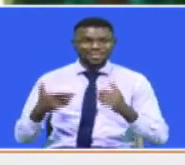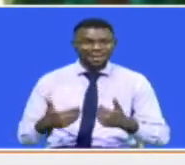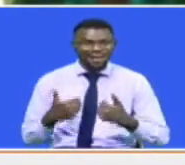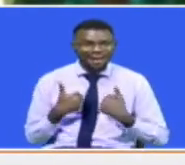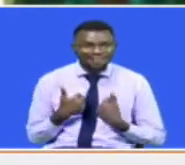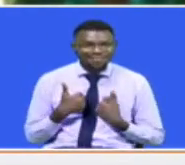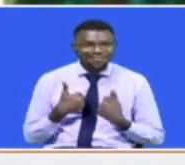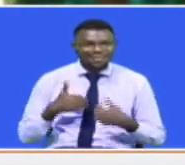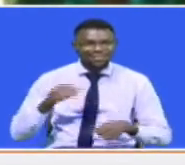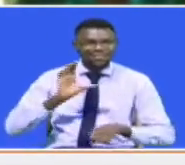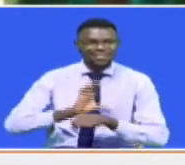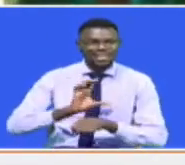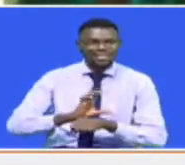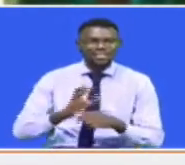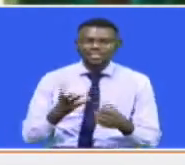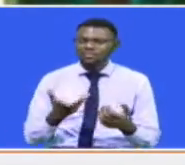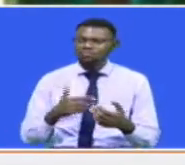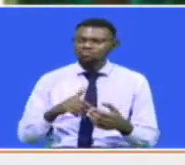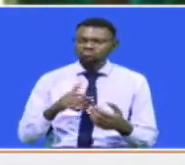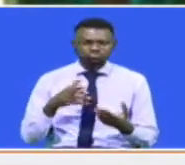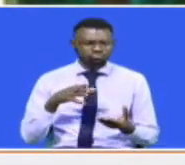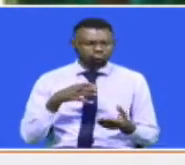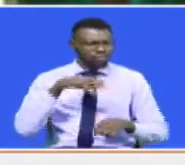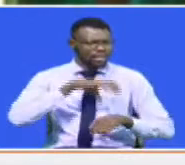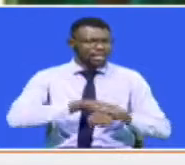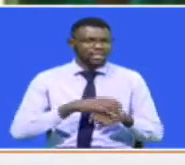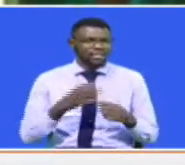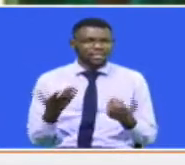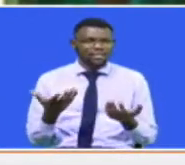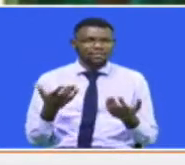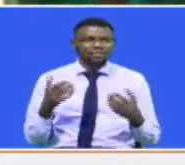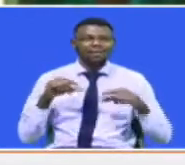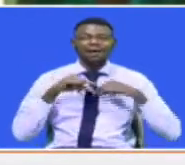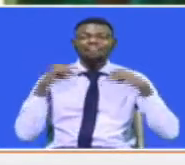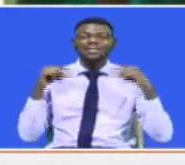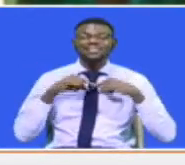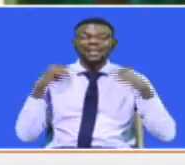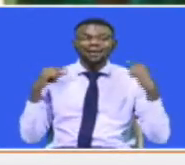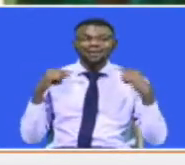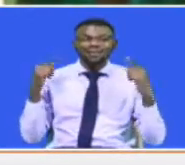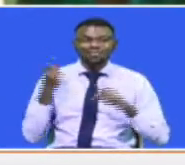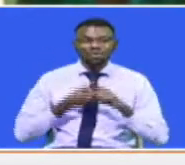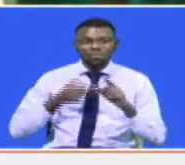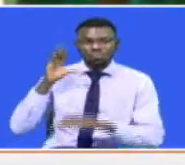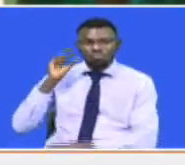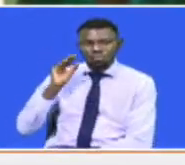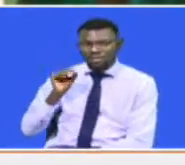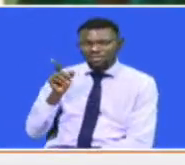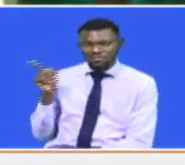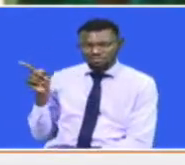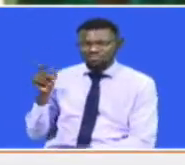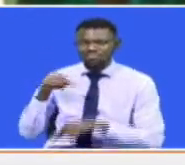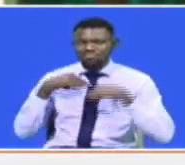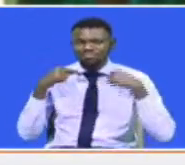anastakabadhi ya kanisa amepatiwa na pastor ule wa Mombasa, Pastor